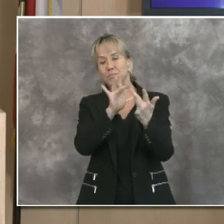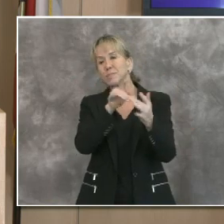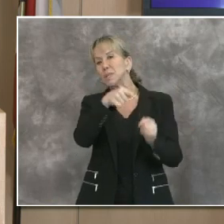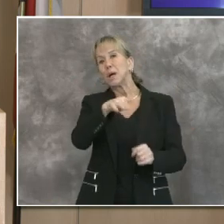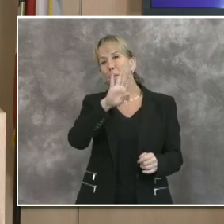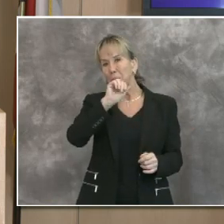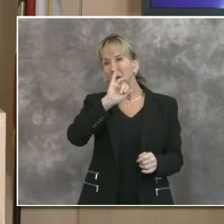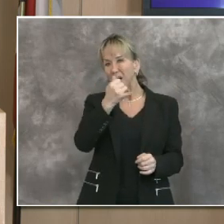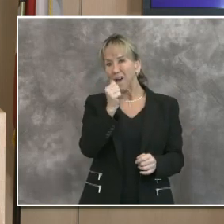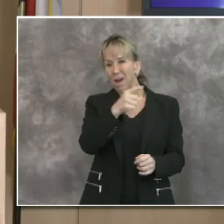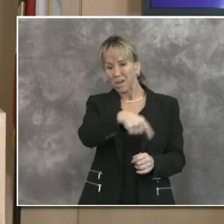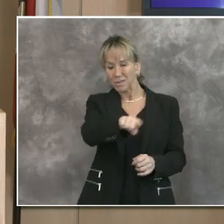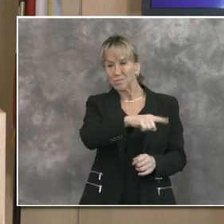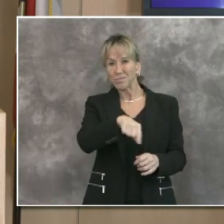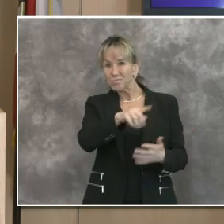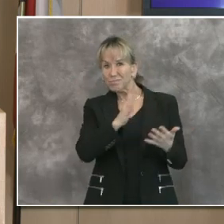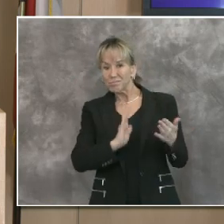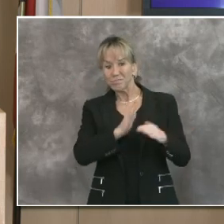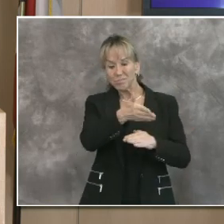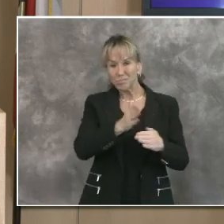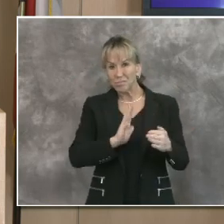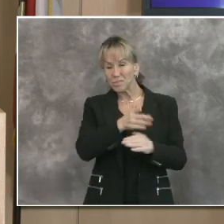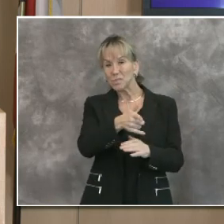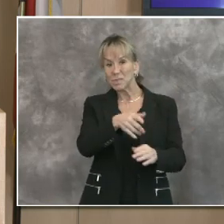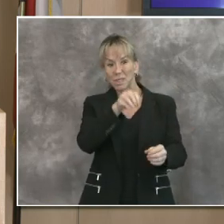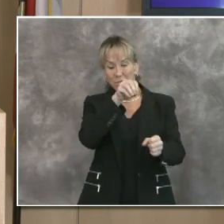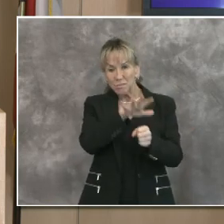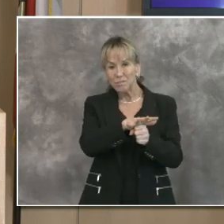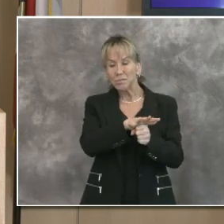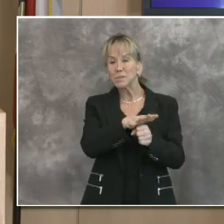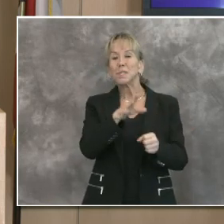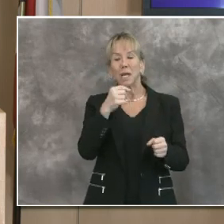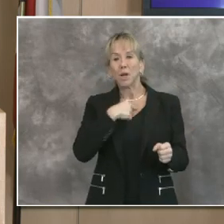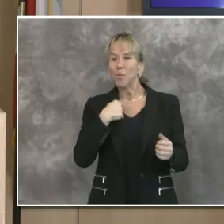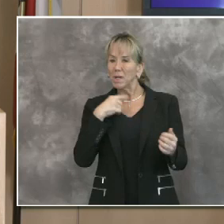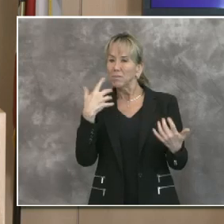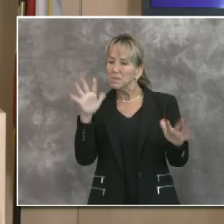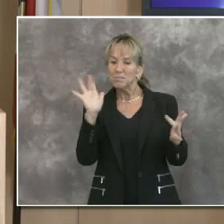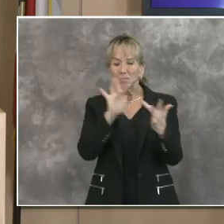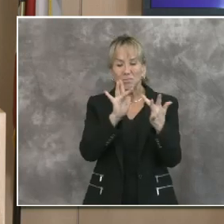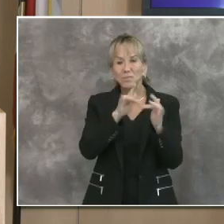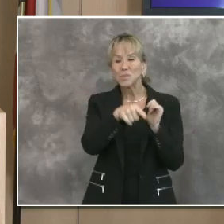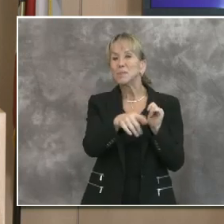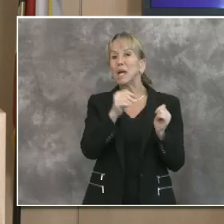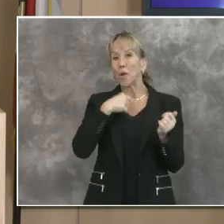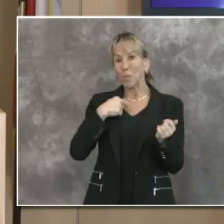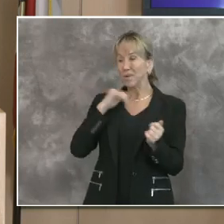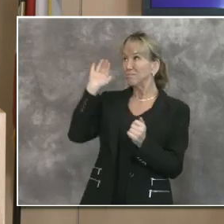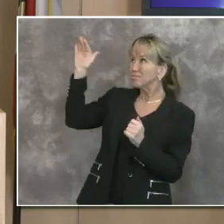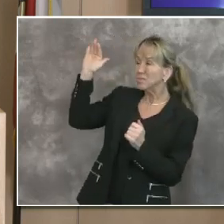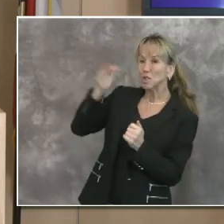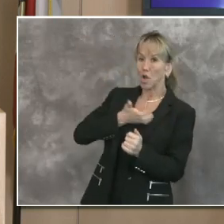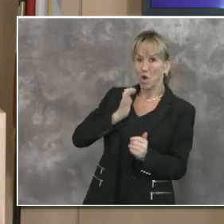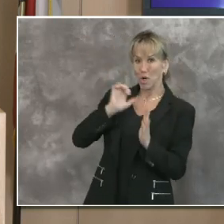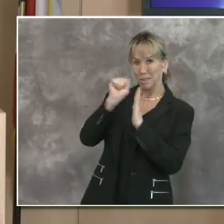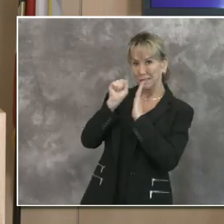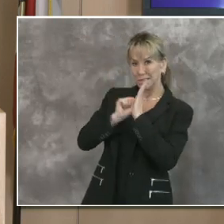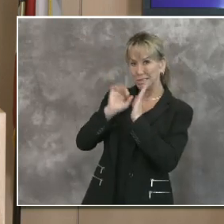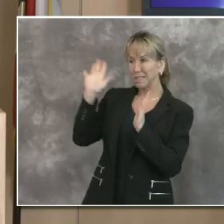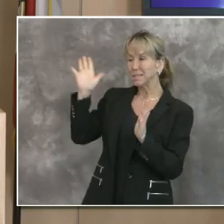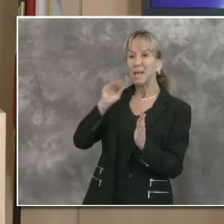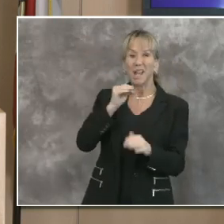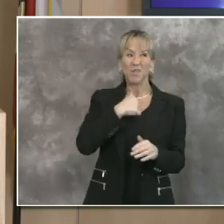the COVID-19 situation, and we have also reached out to the state and federal government for assistance on this